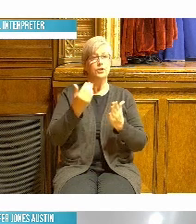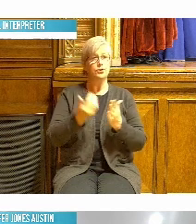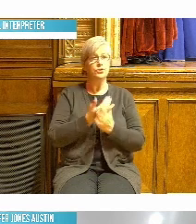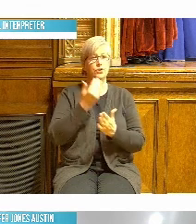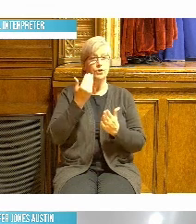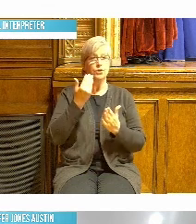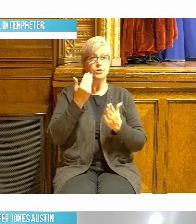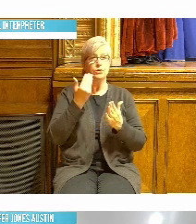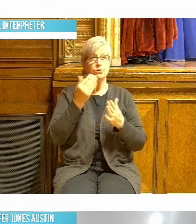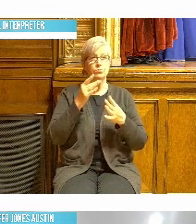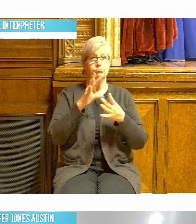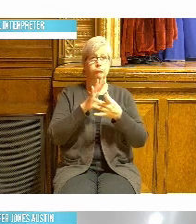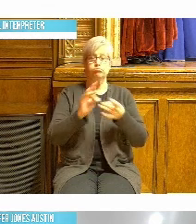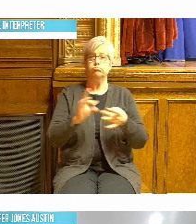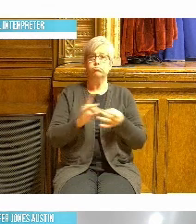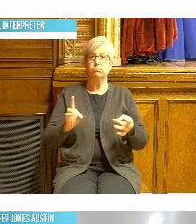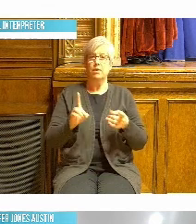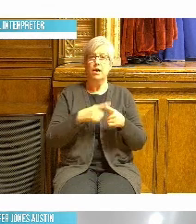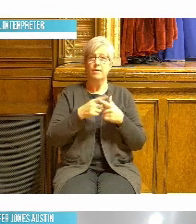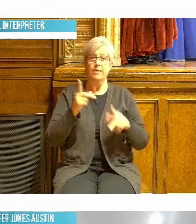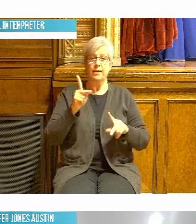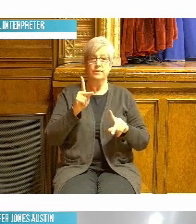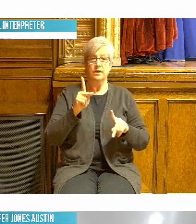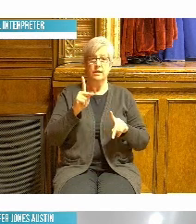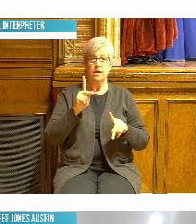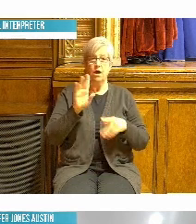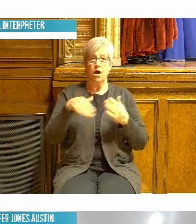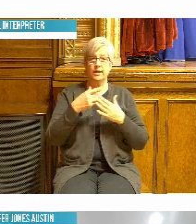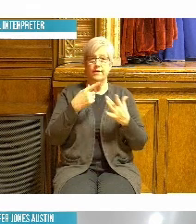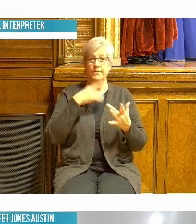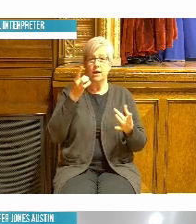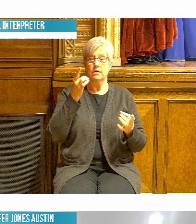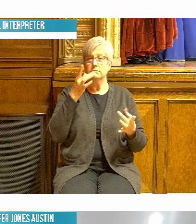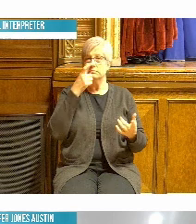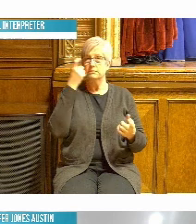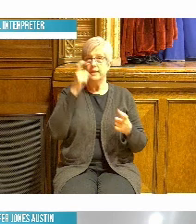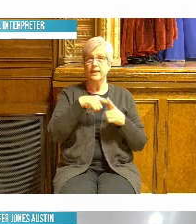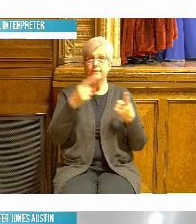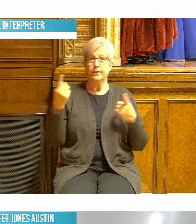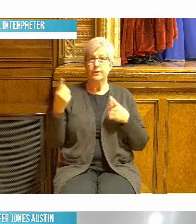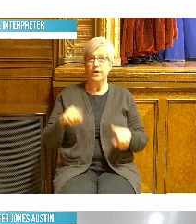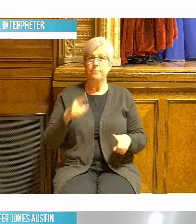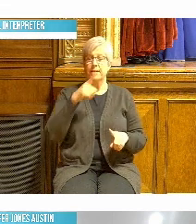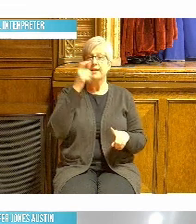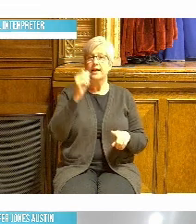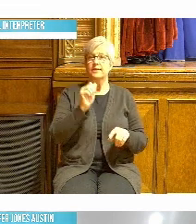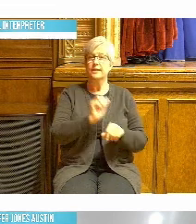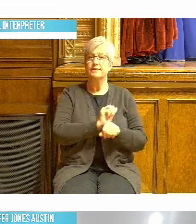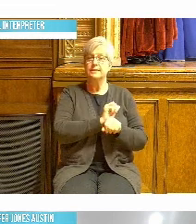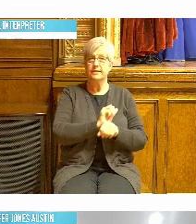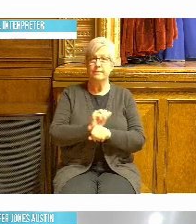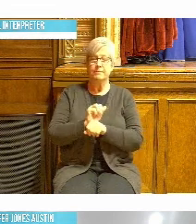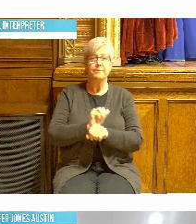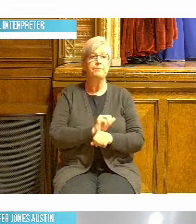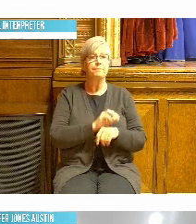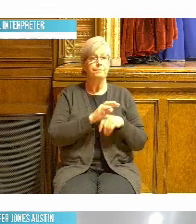the harms that have occurred because of enslavement, the